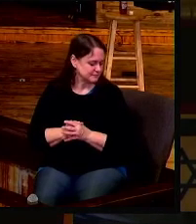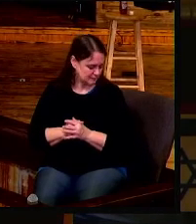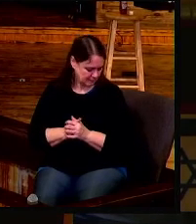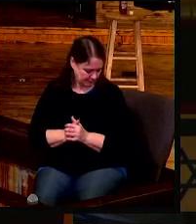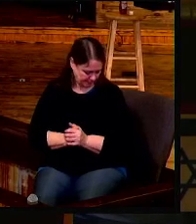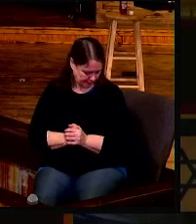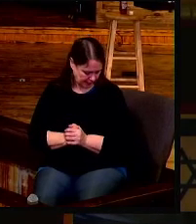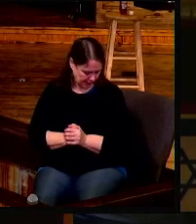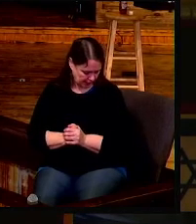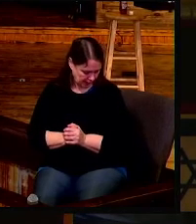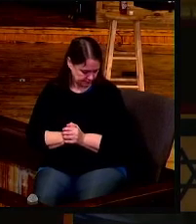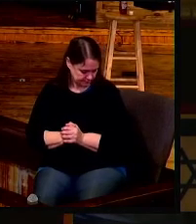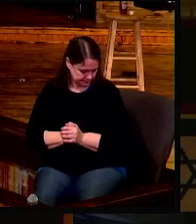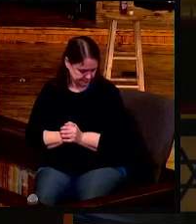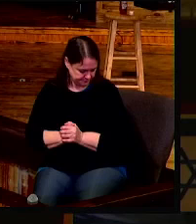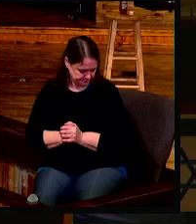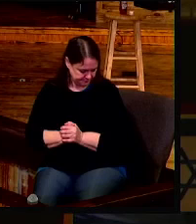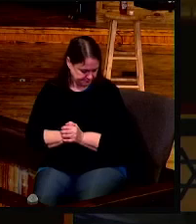So,